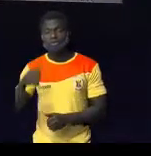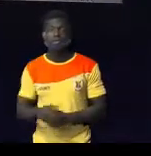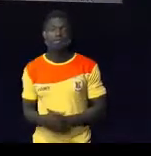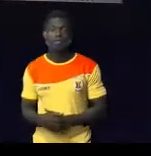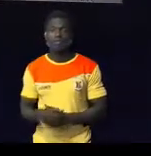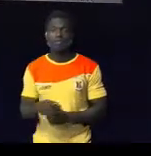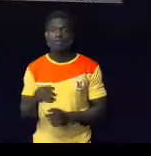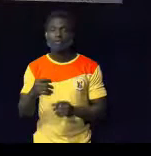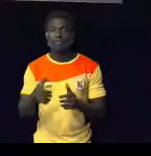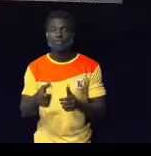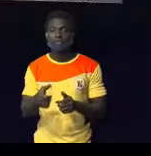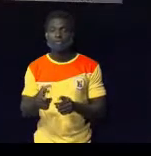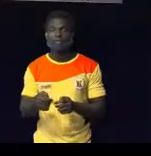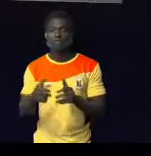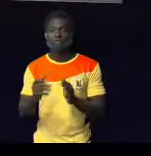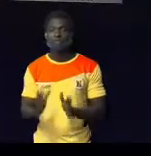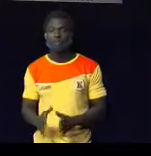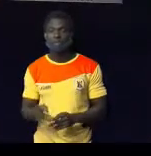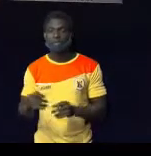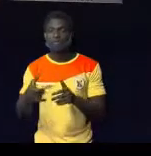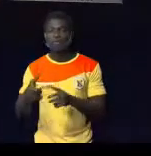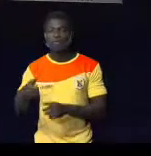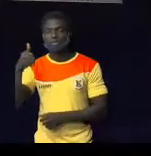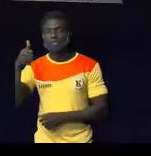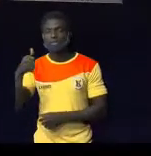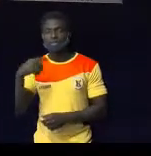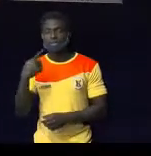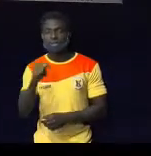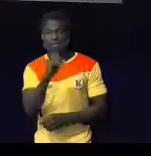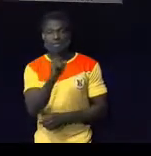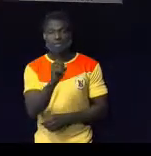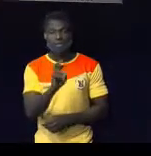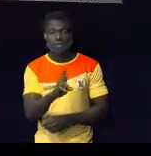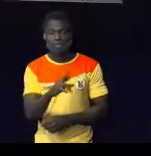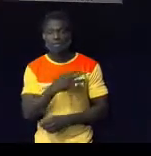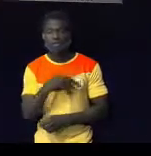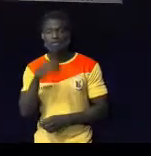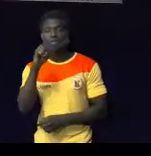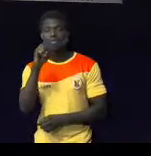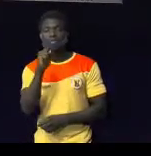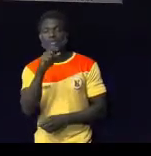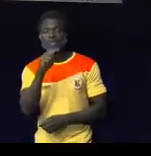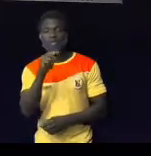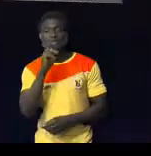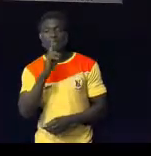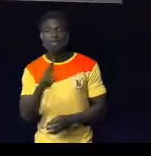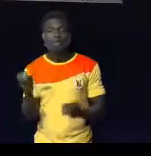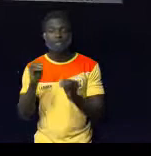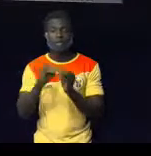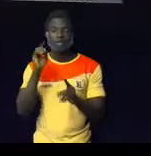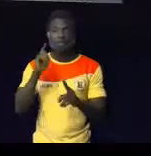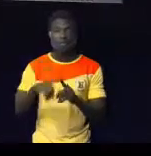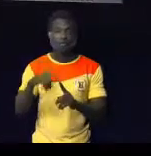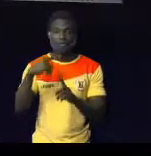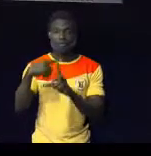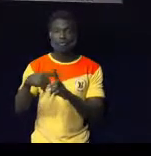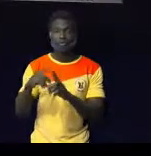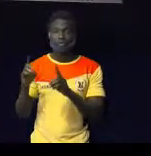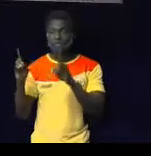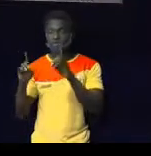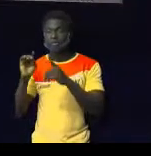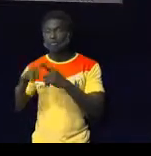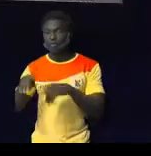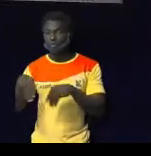Fast, faster, fastest. The ER and EST are added to the positive